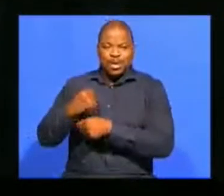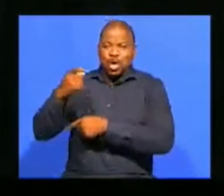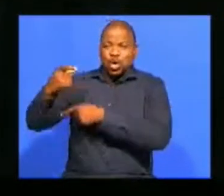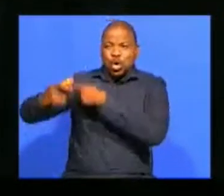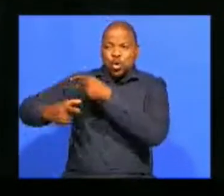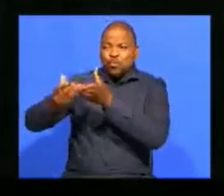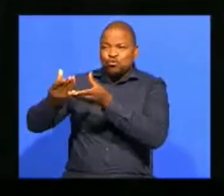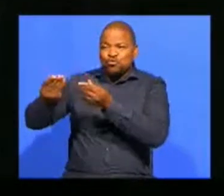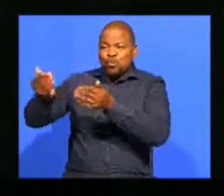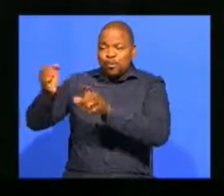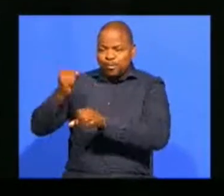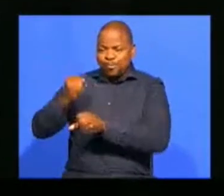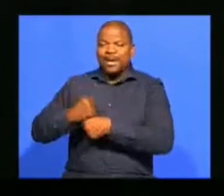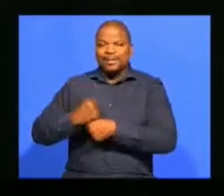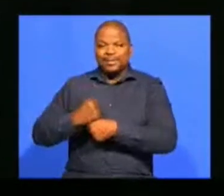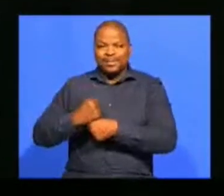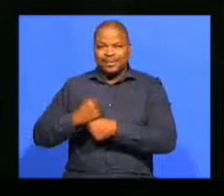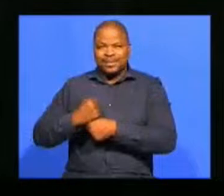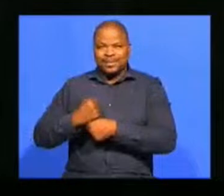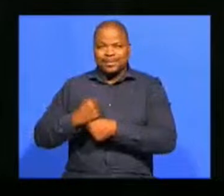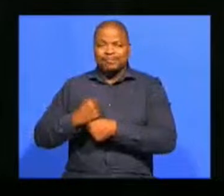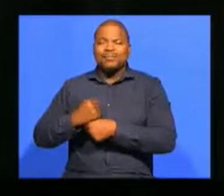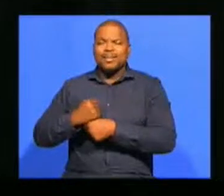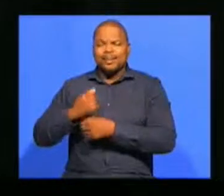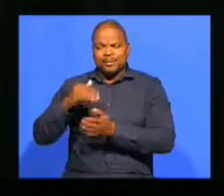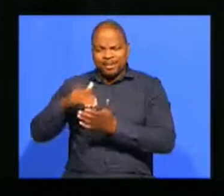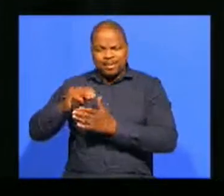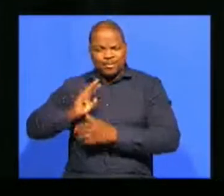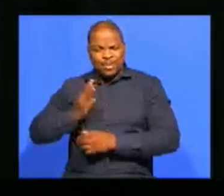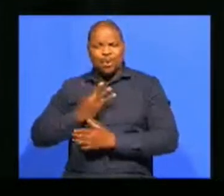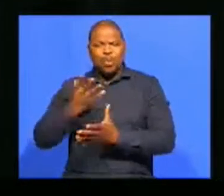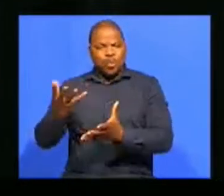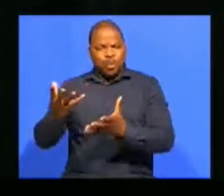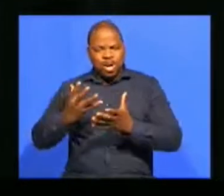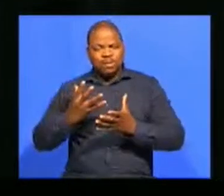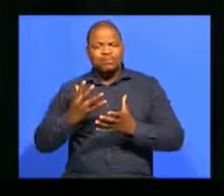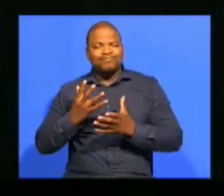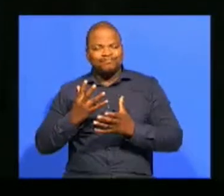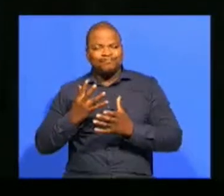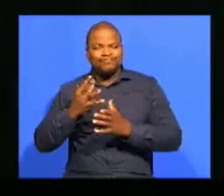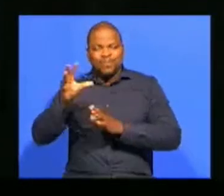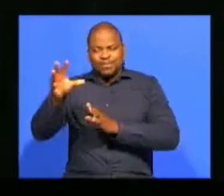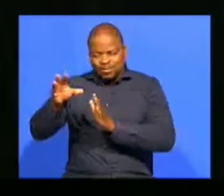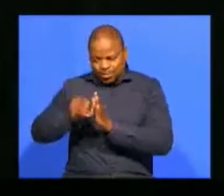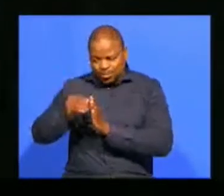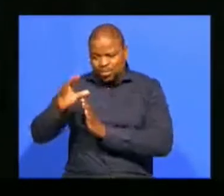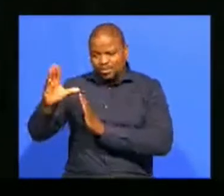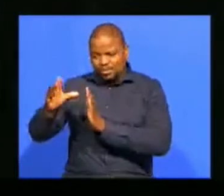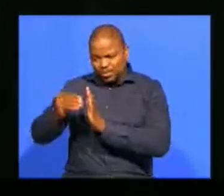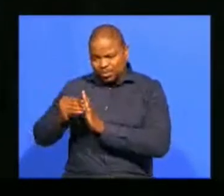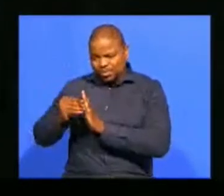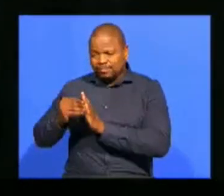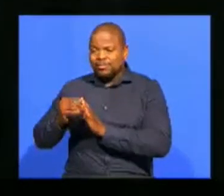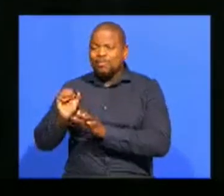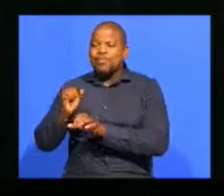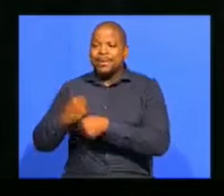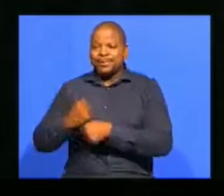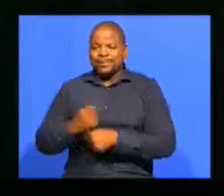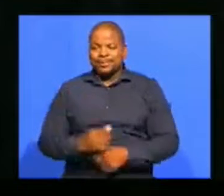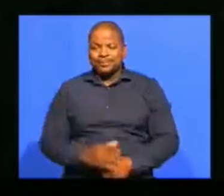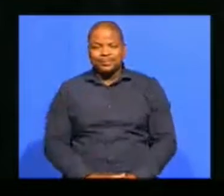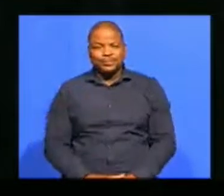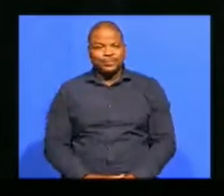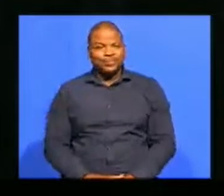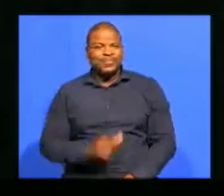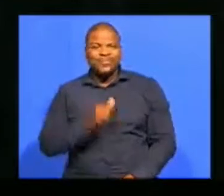global solutions. And we would want to be major players in that space.